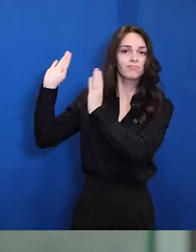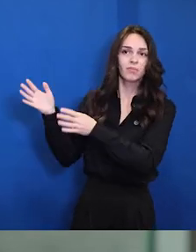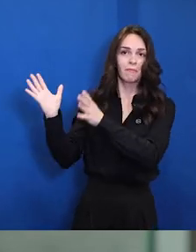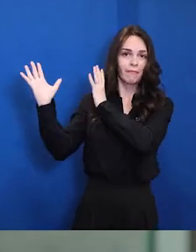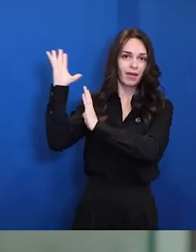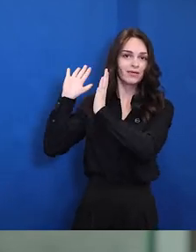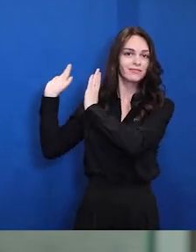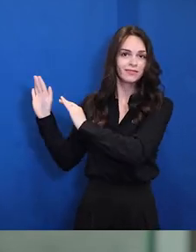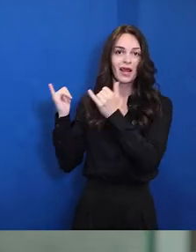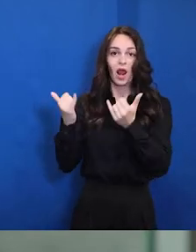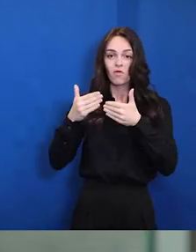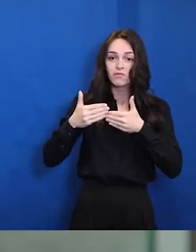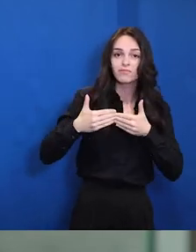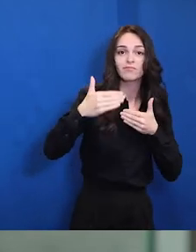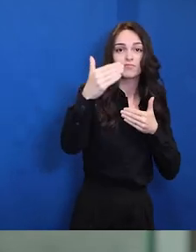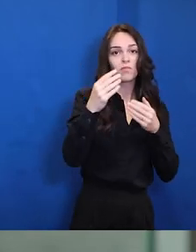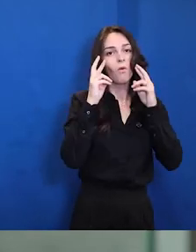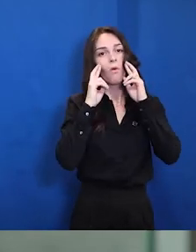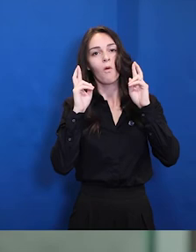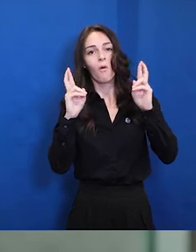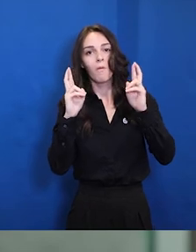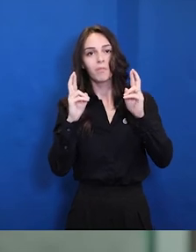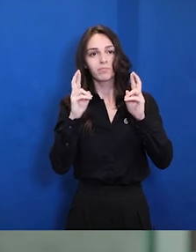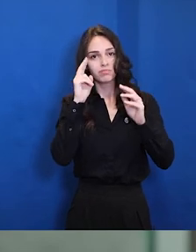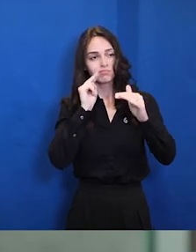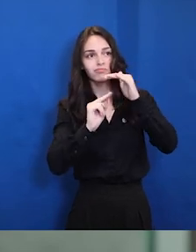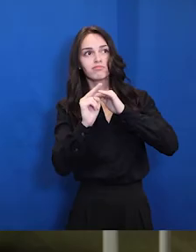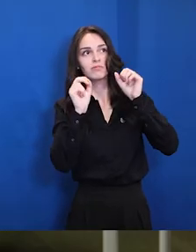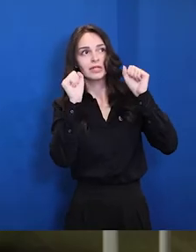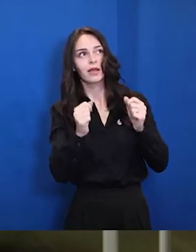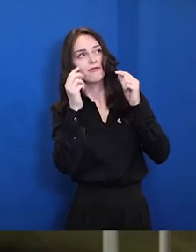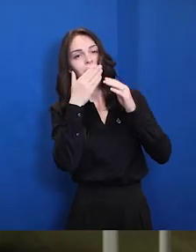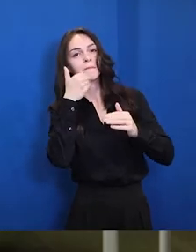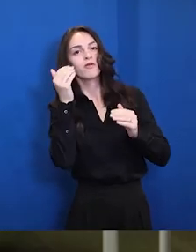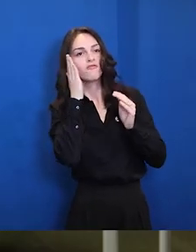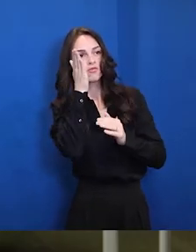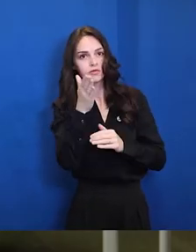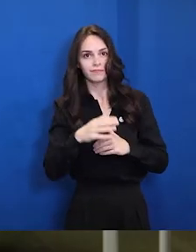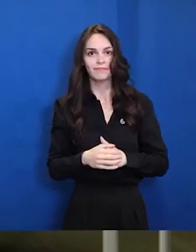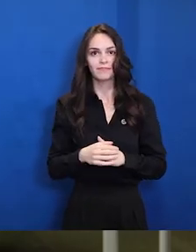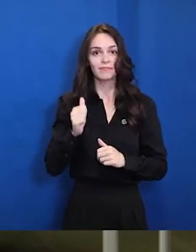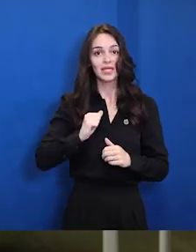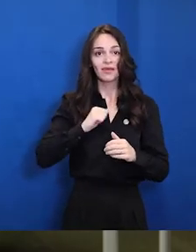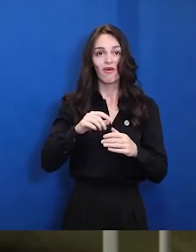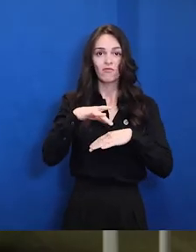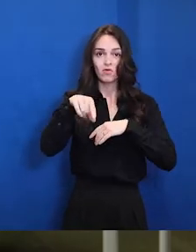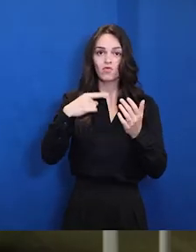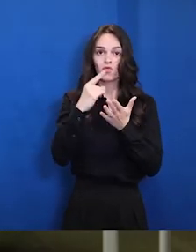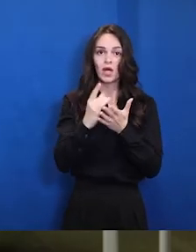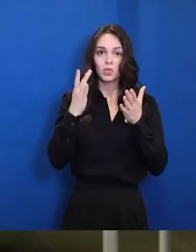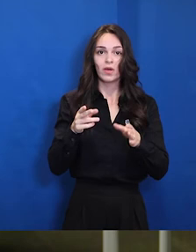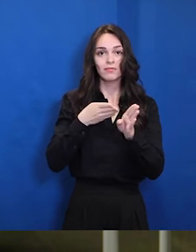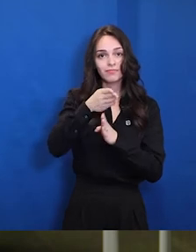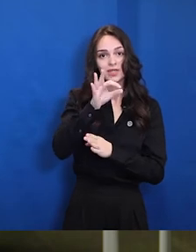behind us and we can look at the future with hope and optimism. As a student graduating from the geomatics